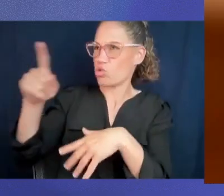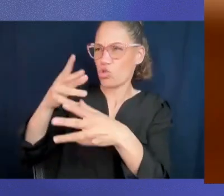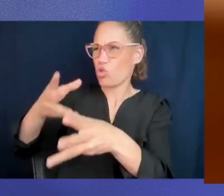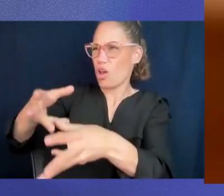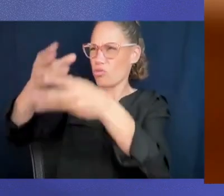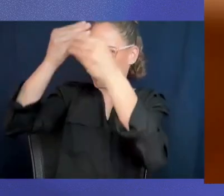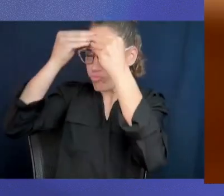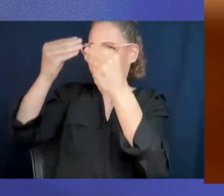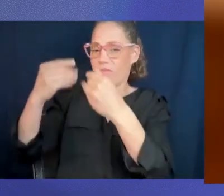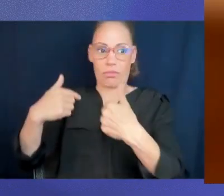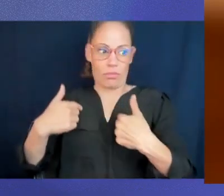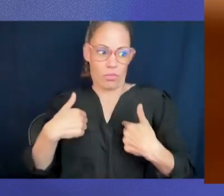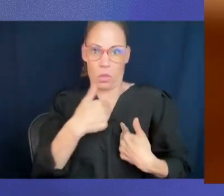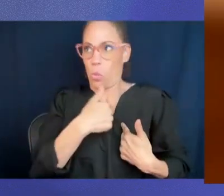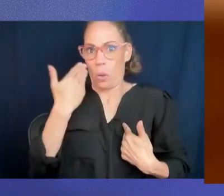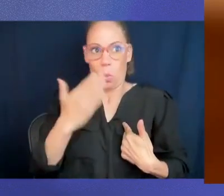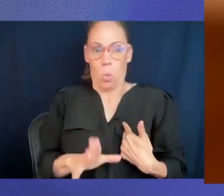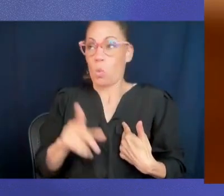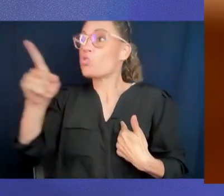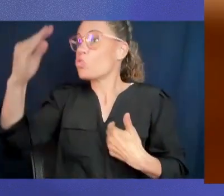don't claim to know. You know,